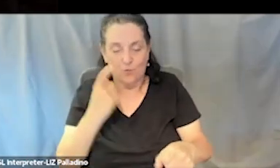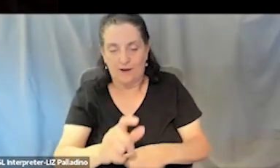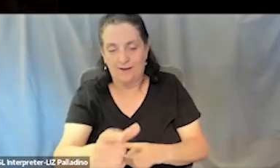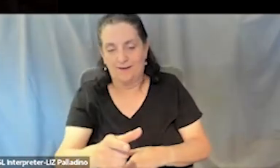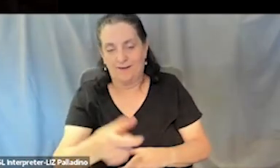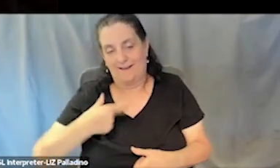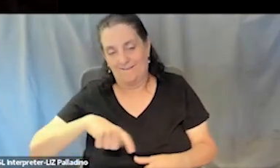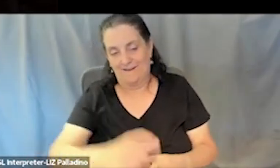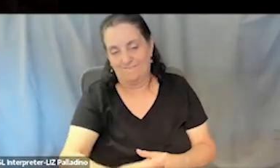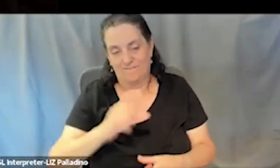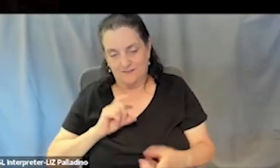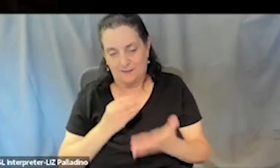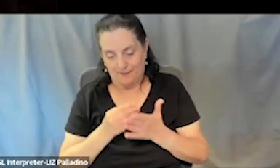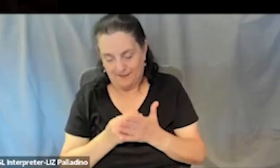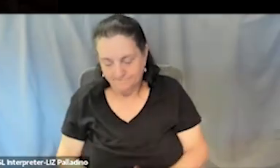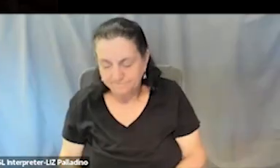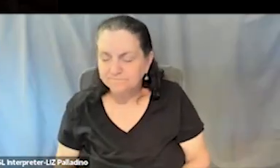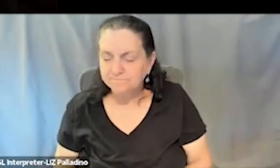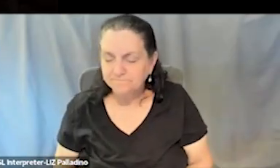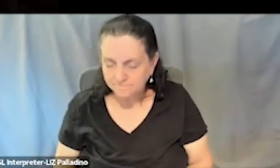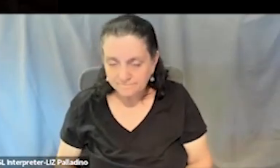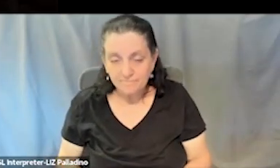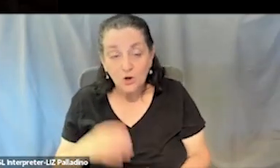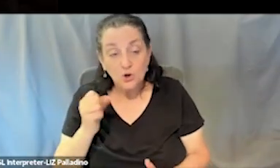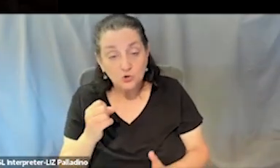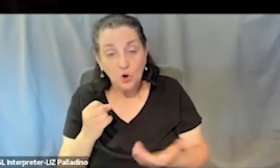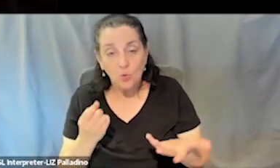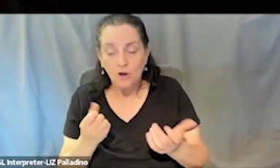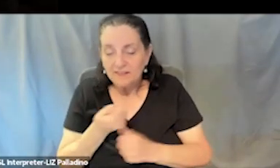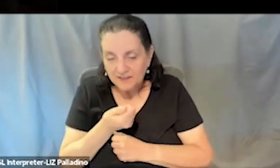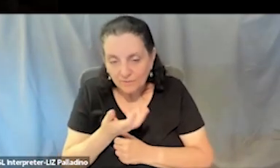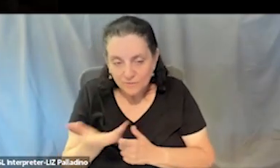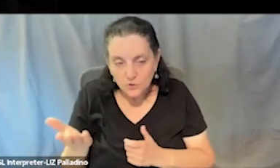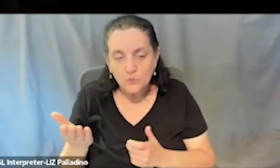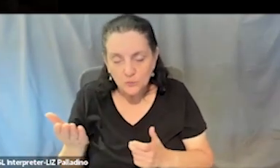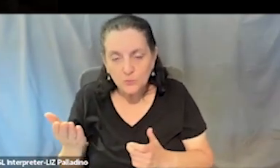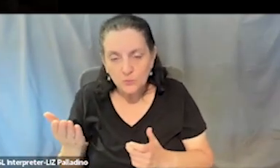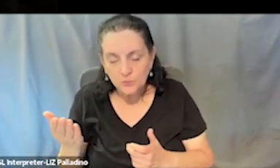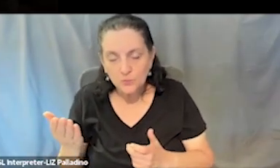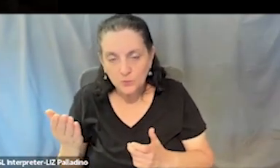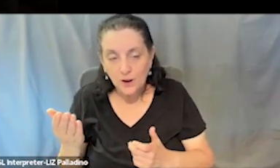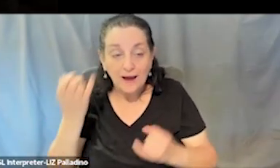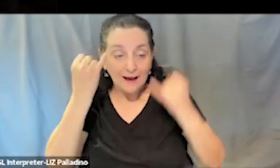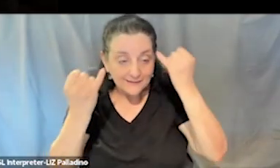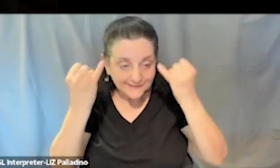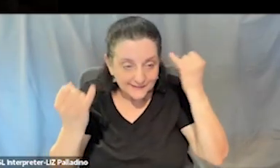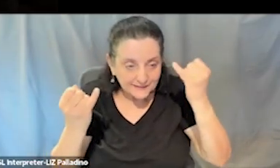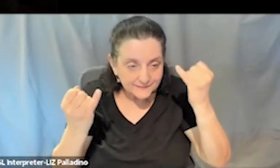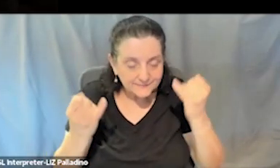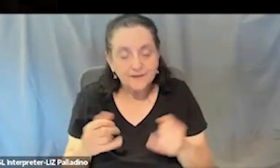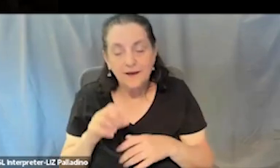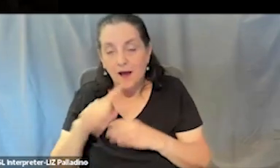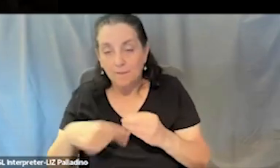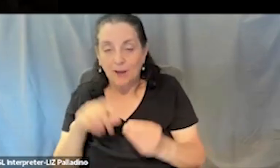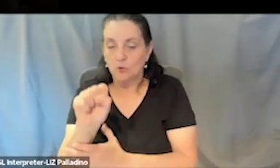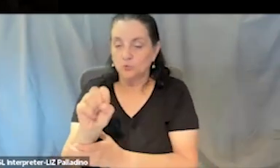eventually get to the solicitation. And again, there are a couple of ideas around how to